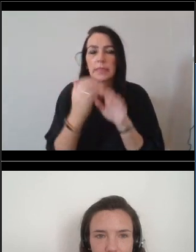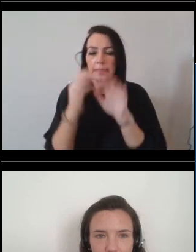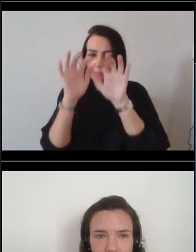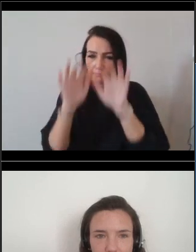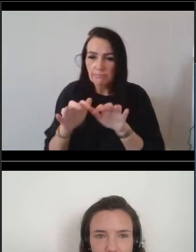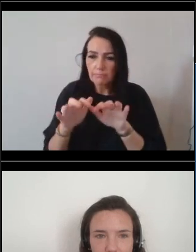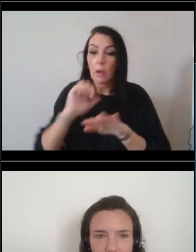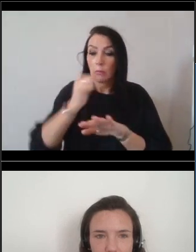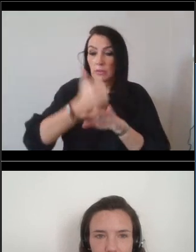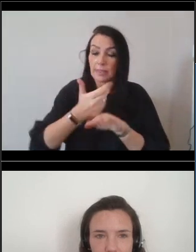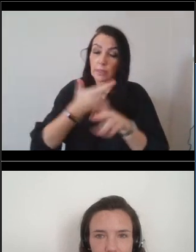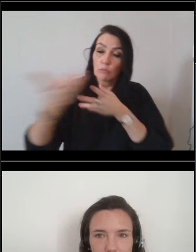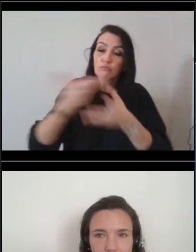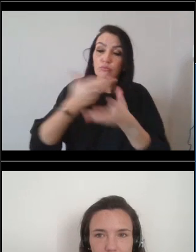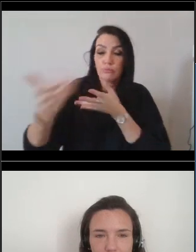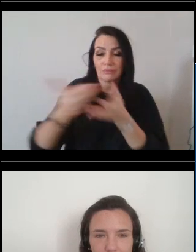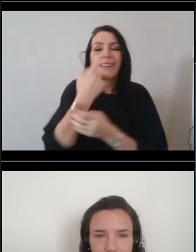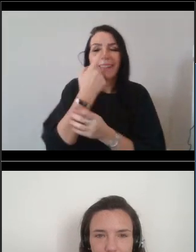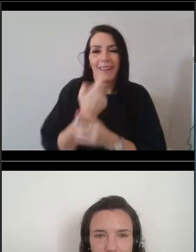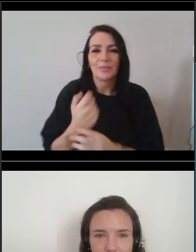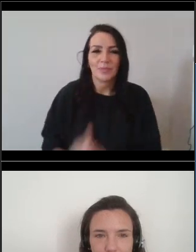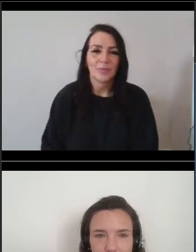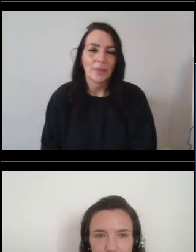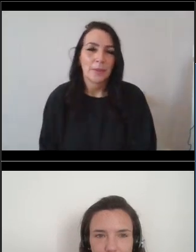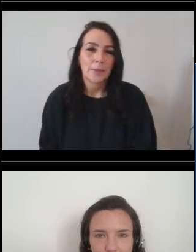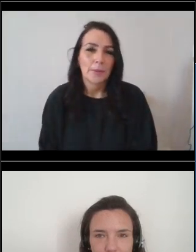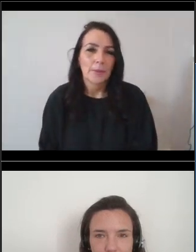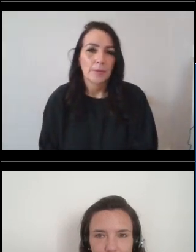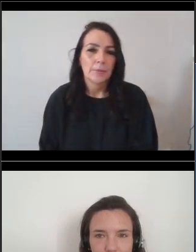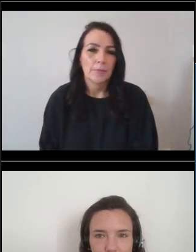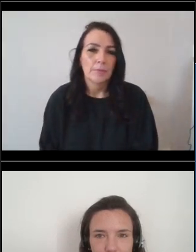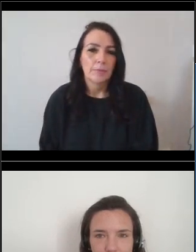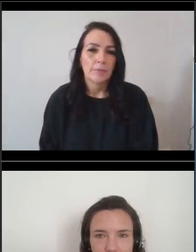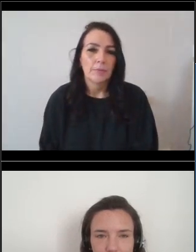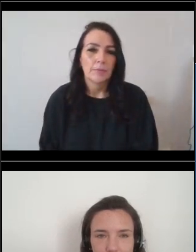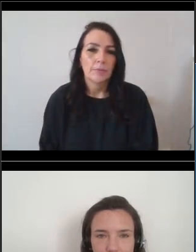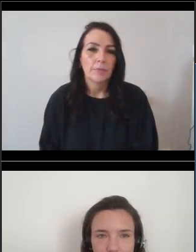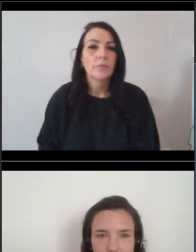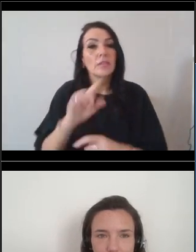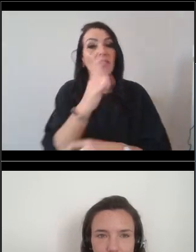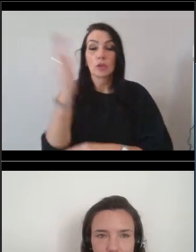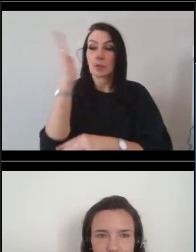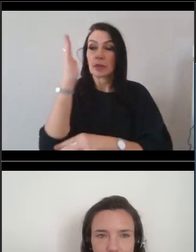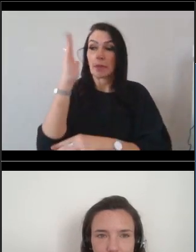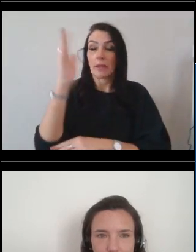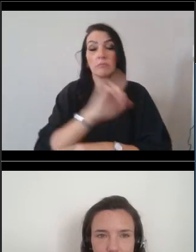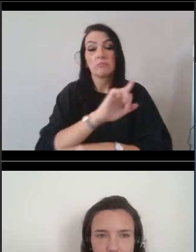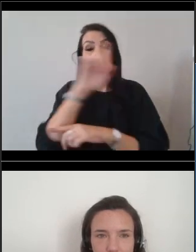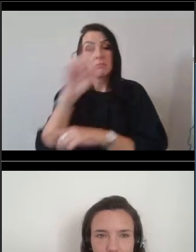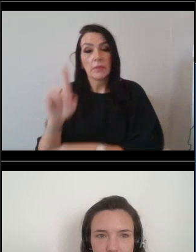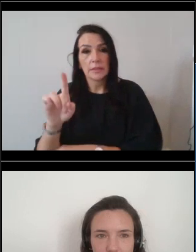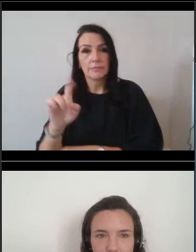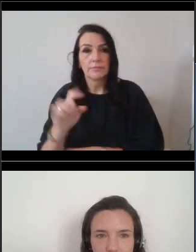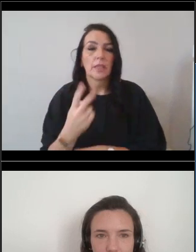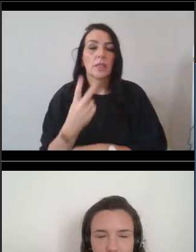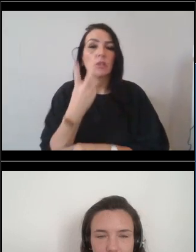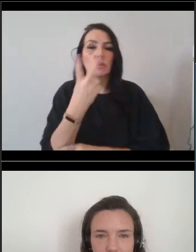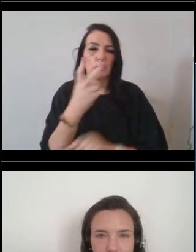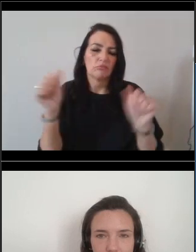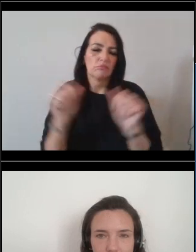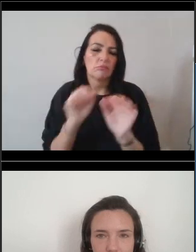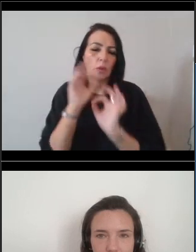up a conversation. At the end of the speaker presentations, there will be 2 short poll questions that